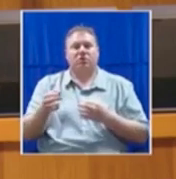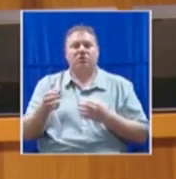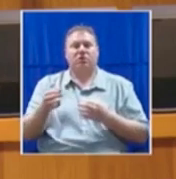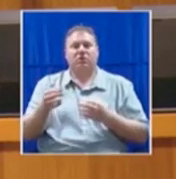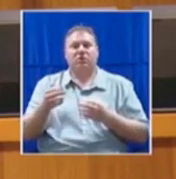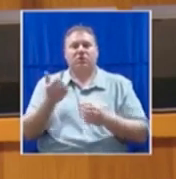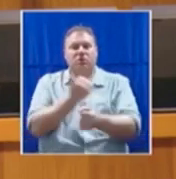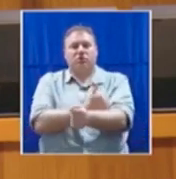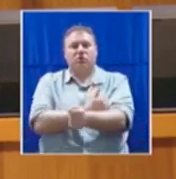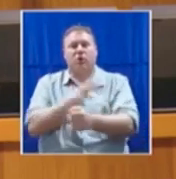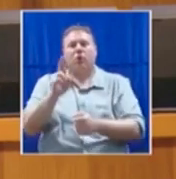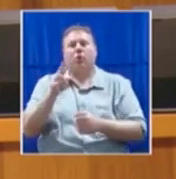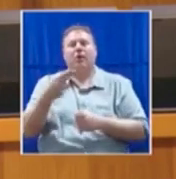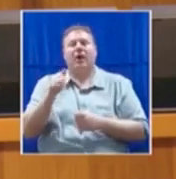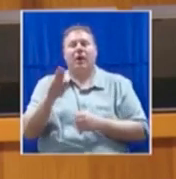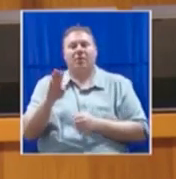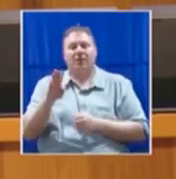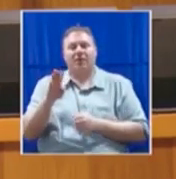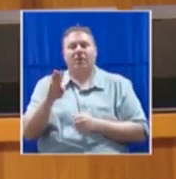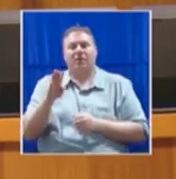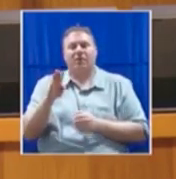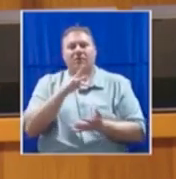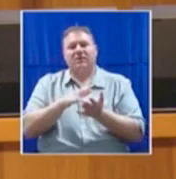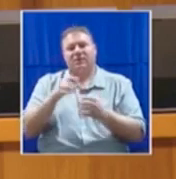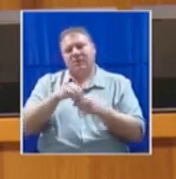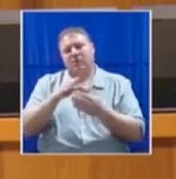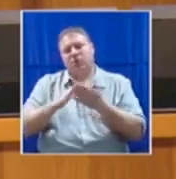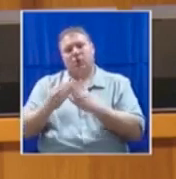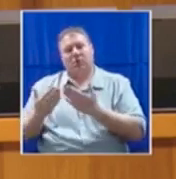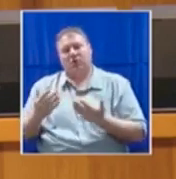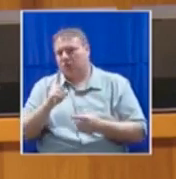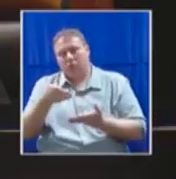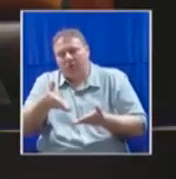centers in our communities? Thank you. Thank you, Honorable Minister.